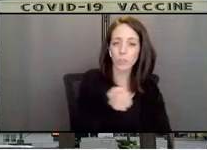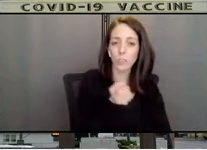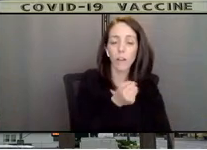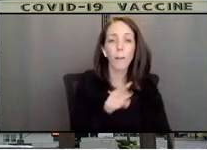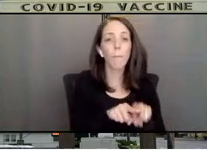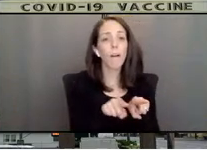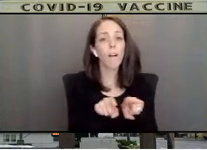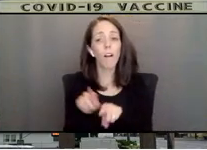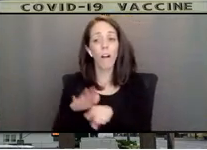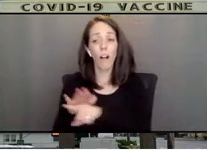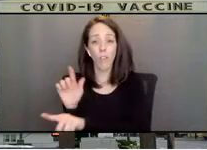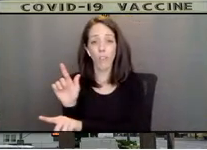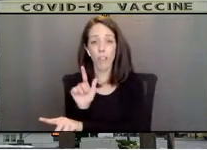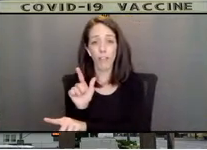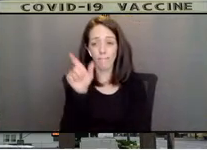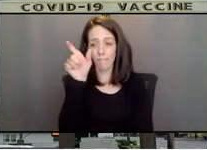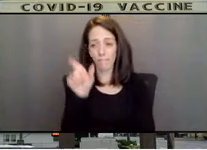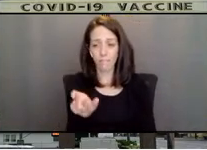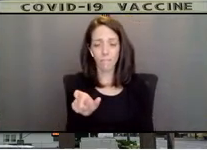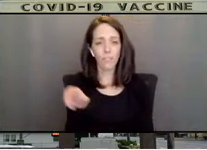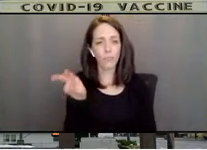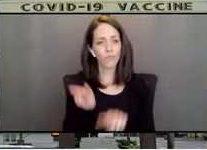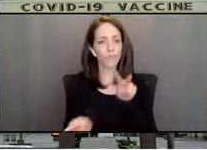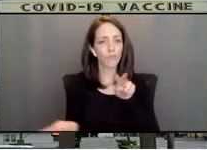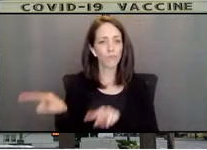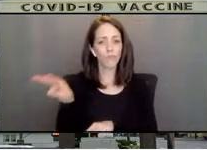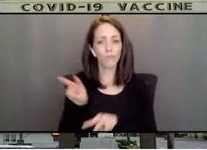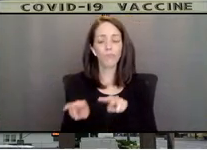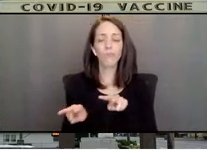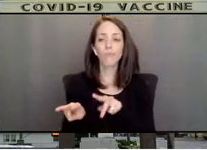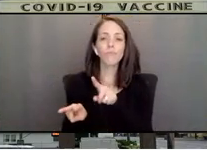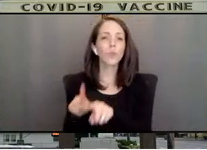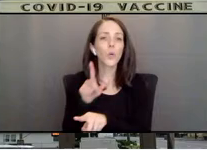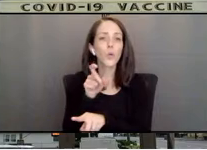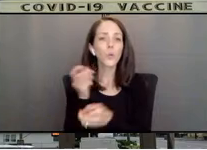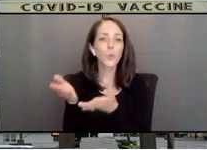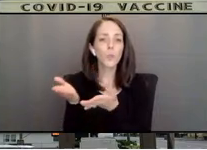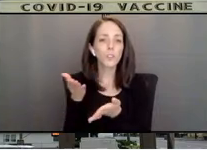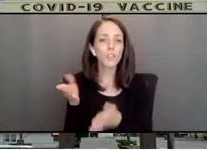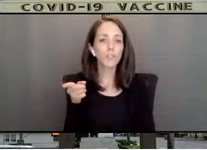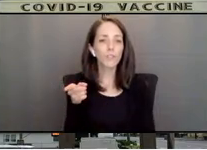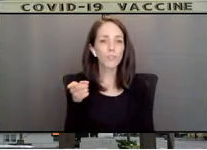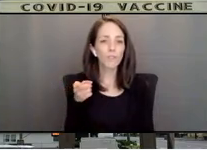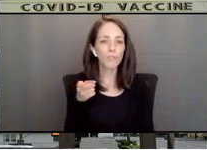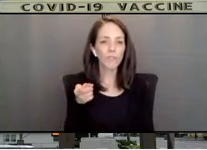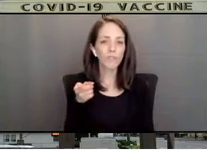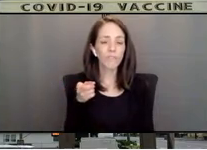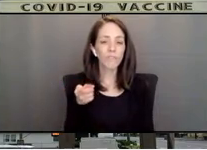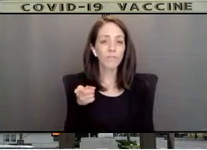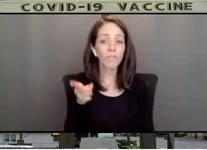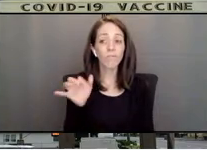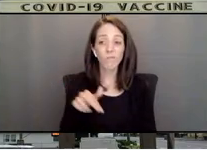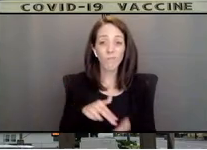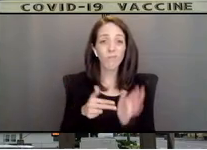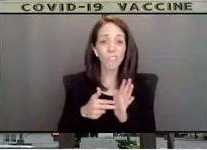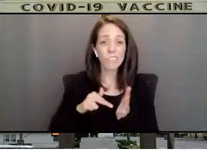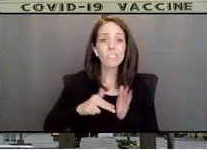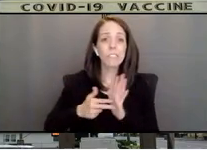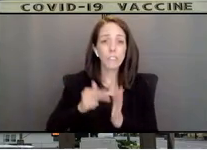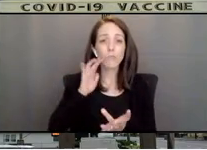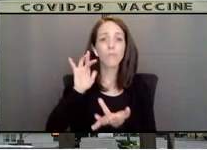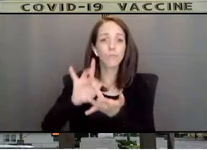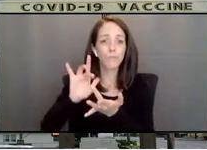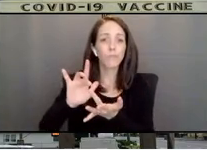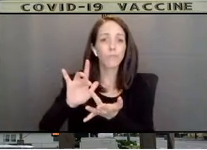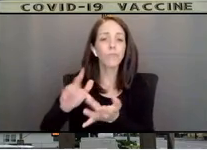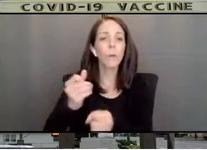left that look at the racial and ethnic makeup of those we're serving. This is a reflection of intentional outreach to ensure inclusion.